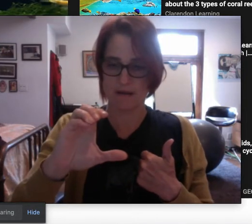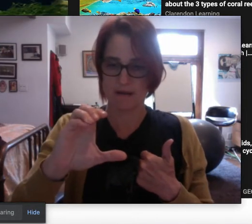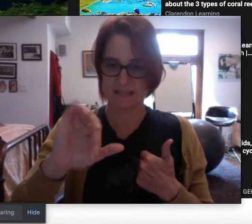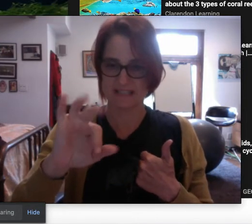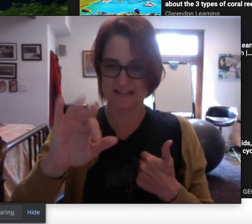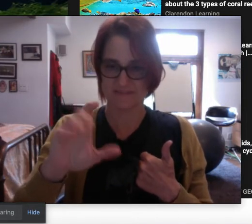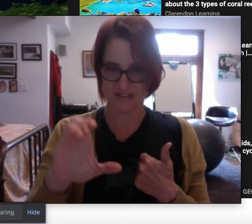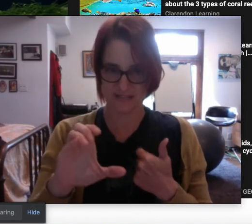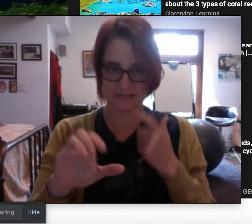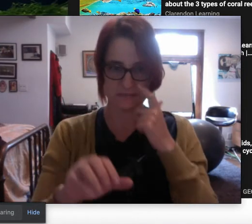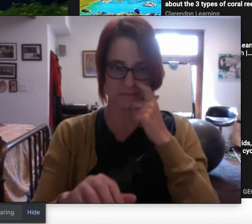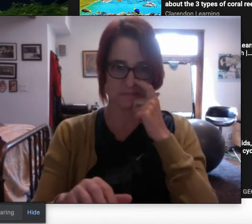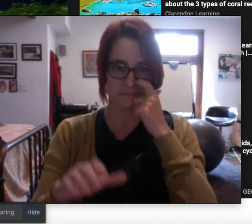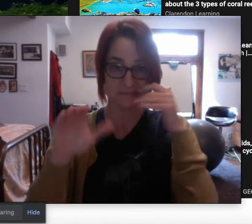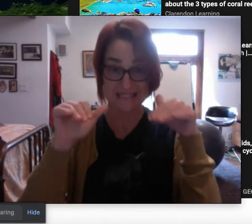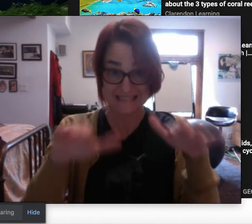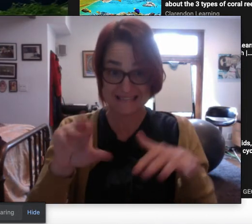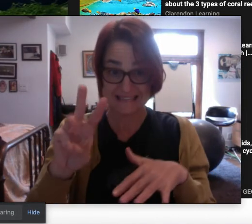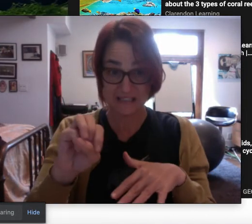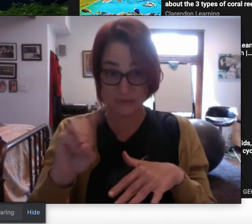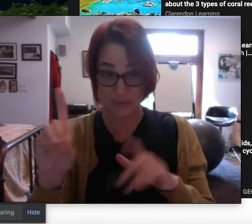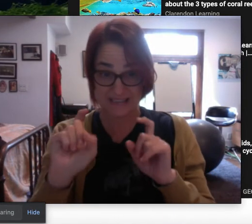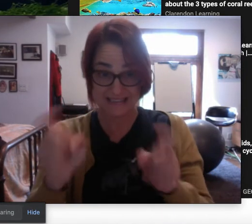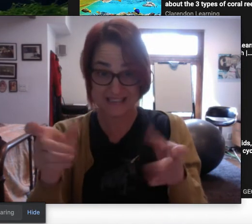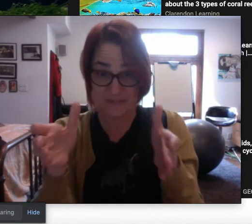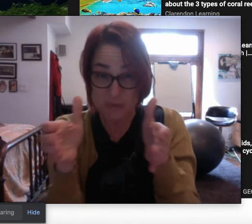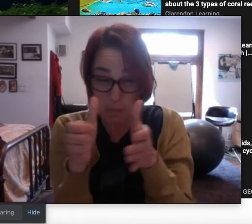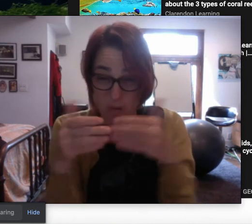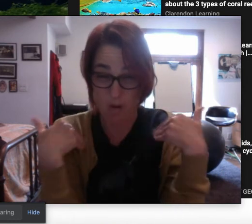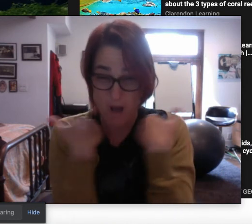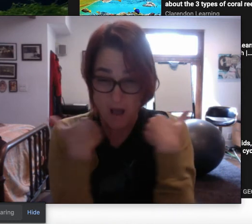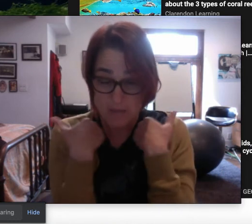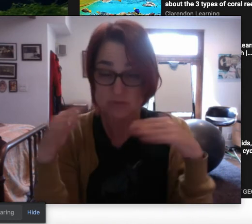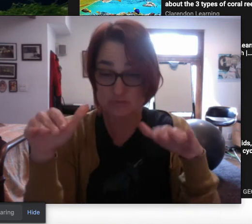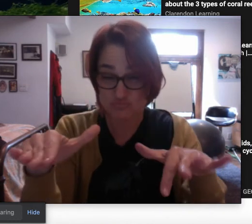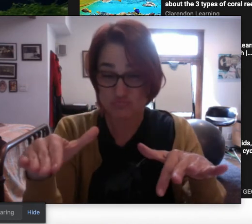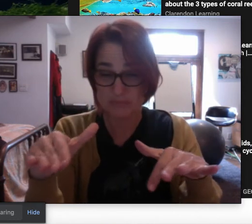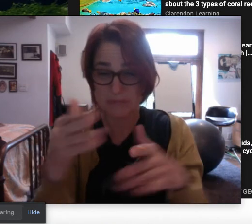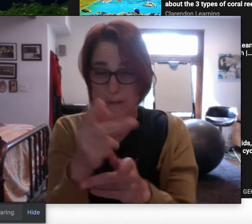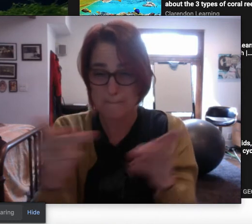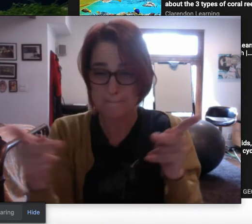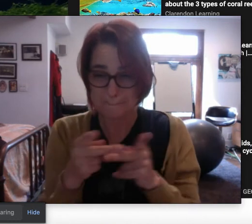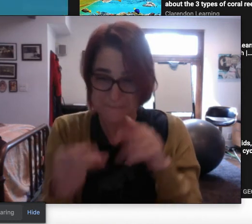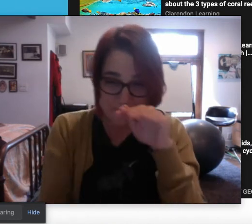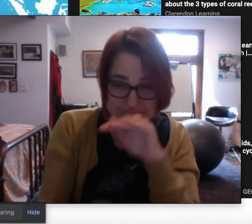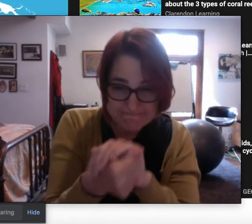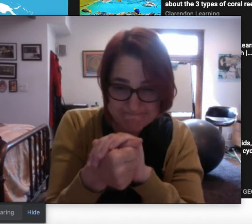Seaweed gives smaller animals in the ocean a place to live and hide from larger animals and predators.